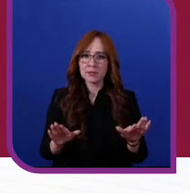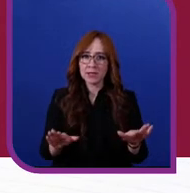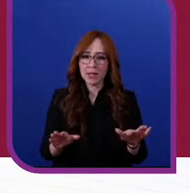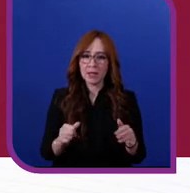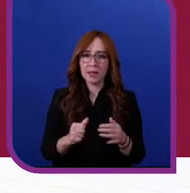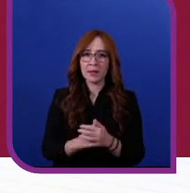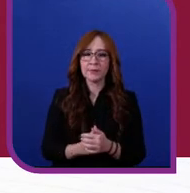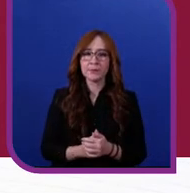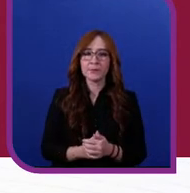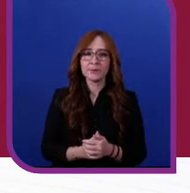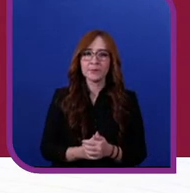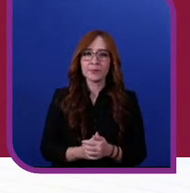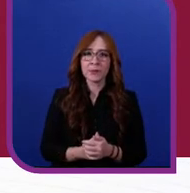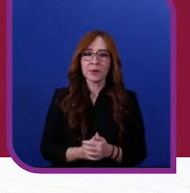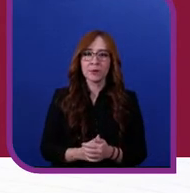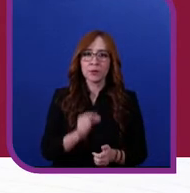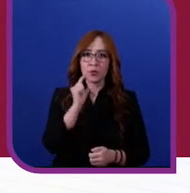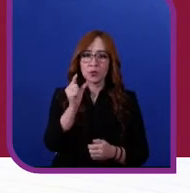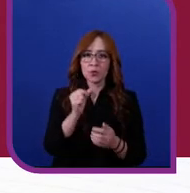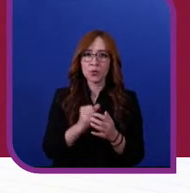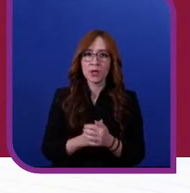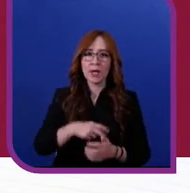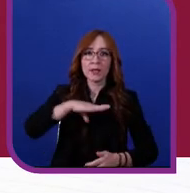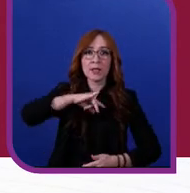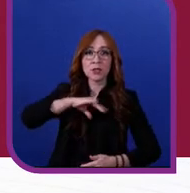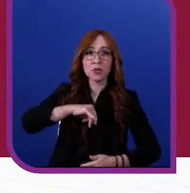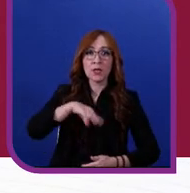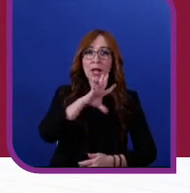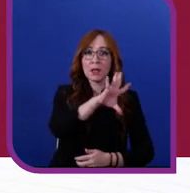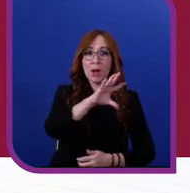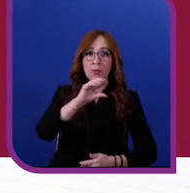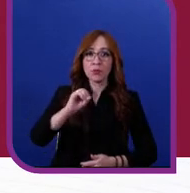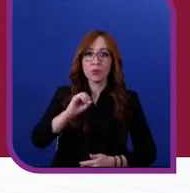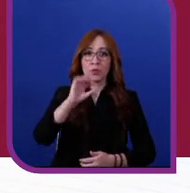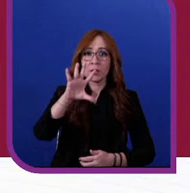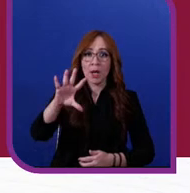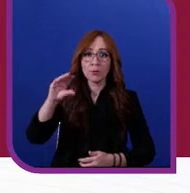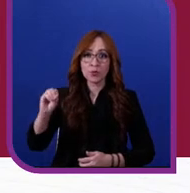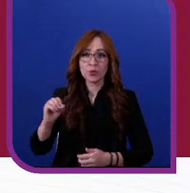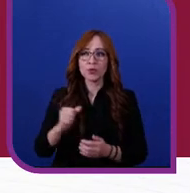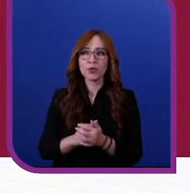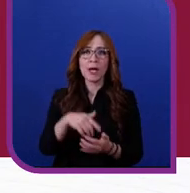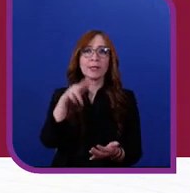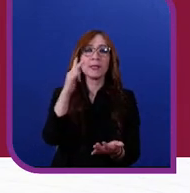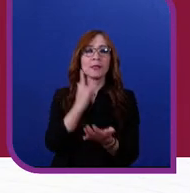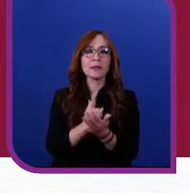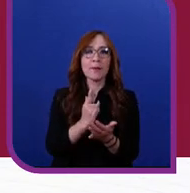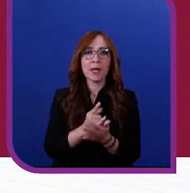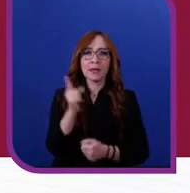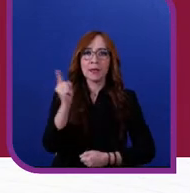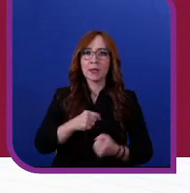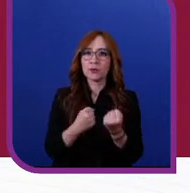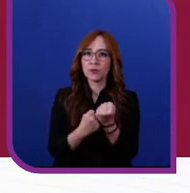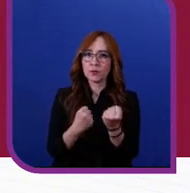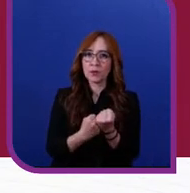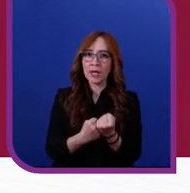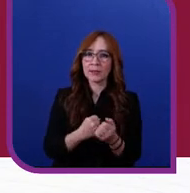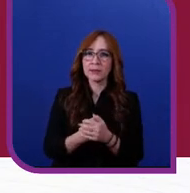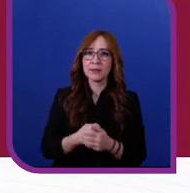is also applied and with the support of the jcf